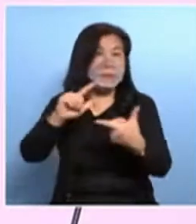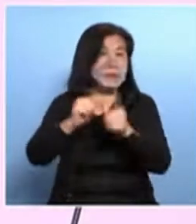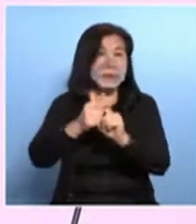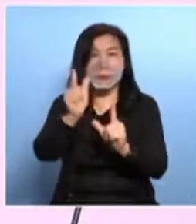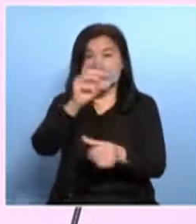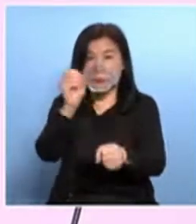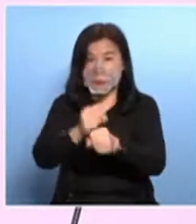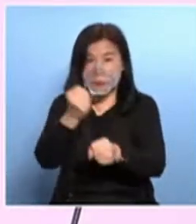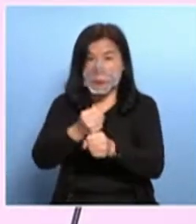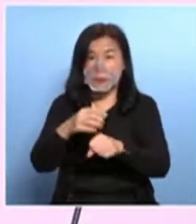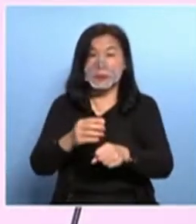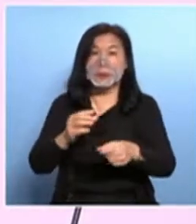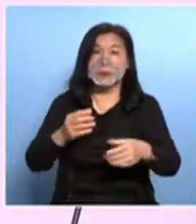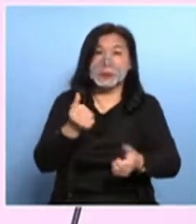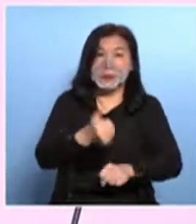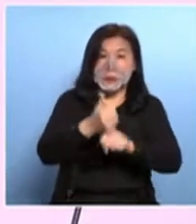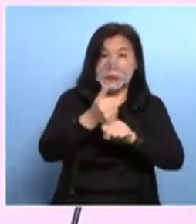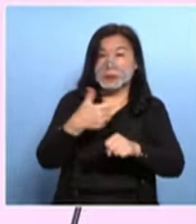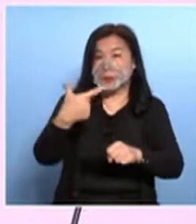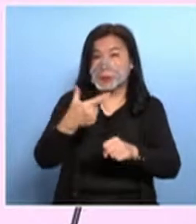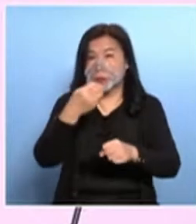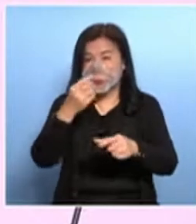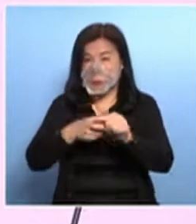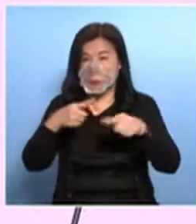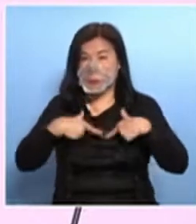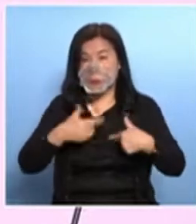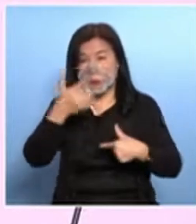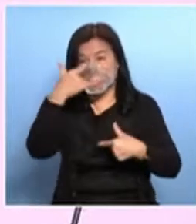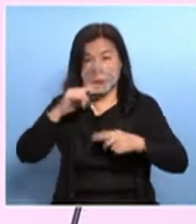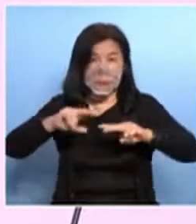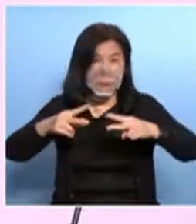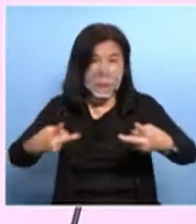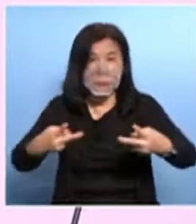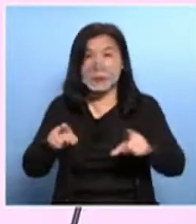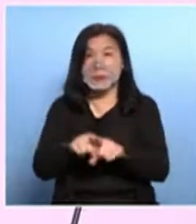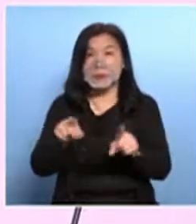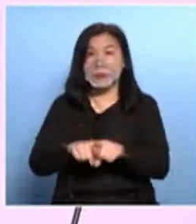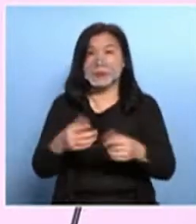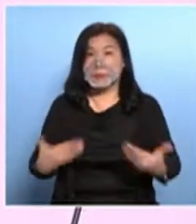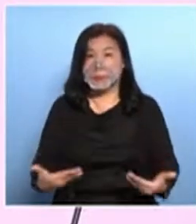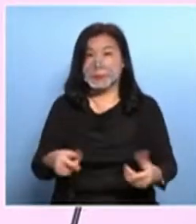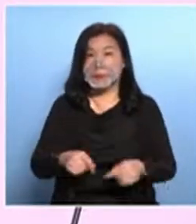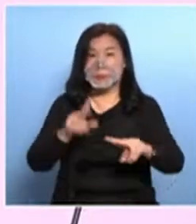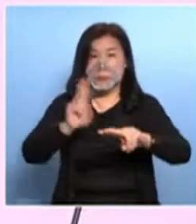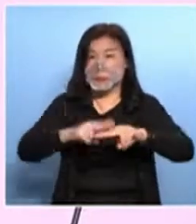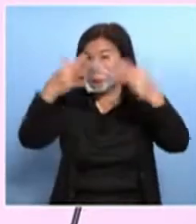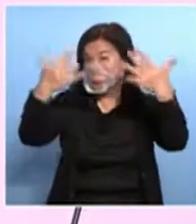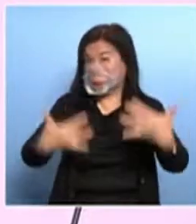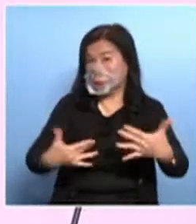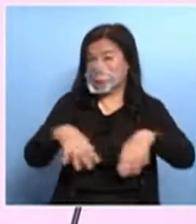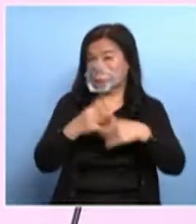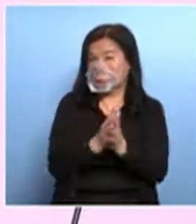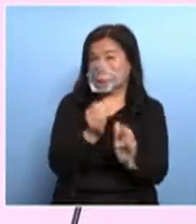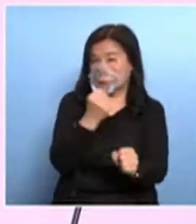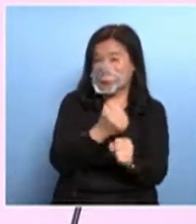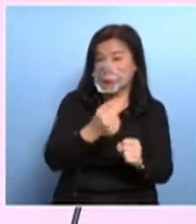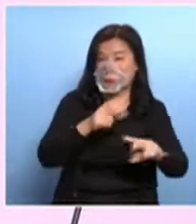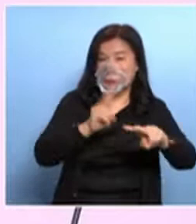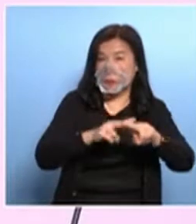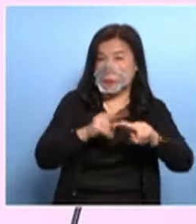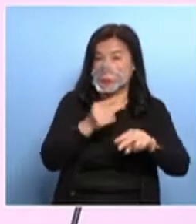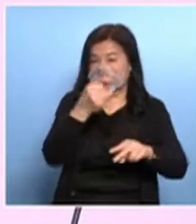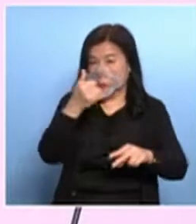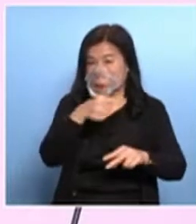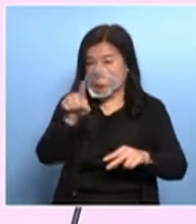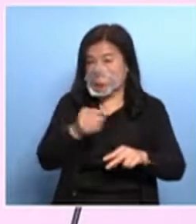positioning and direction for Hong Kong's economic development and supports Hong Kong for the development of the 8 international standards and emerging